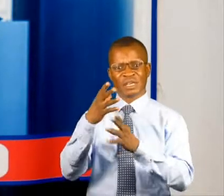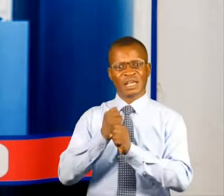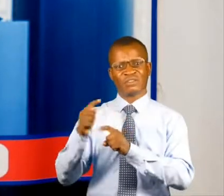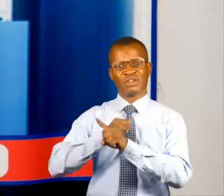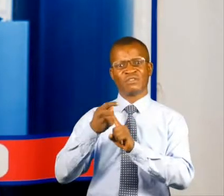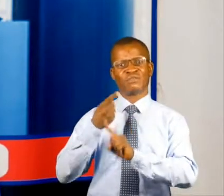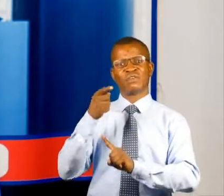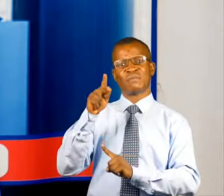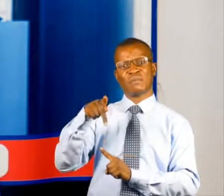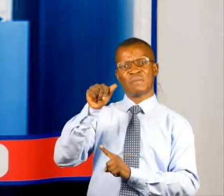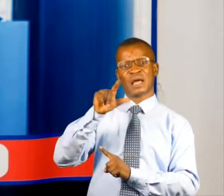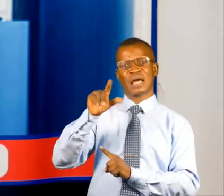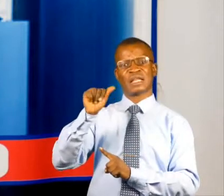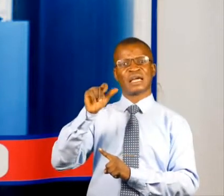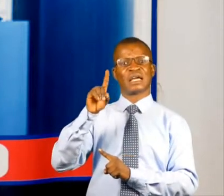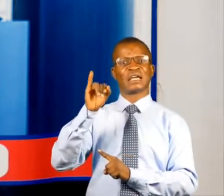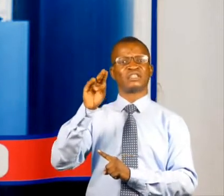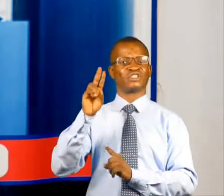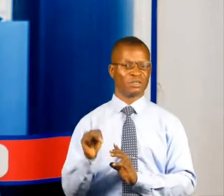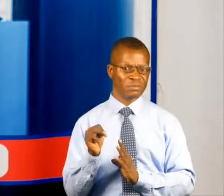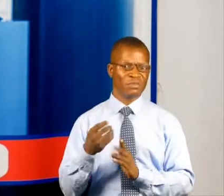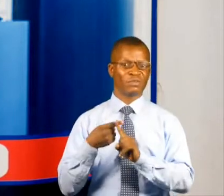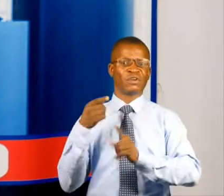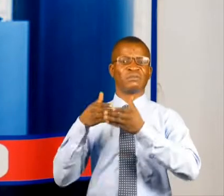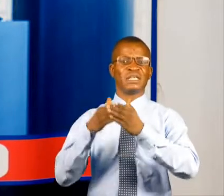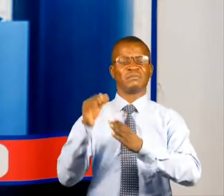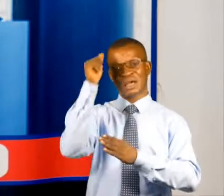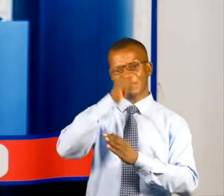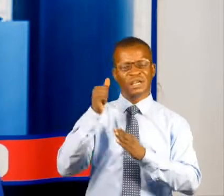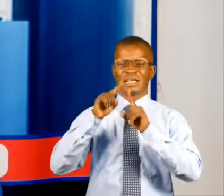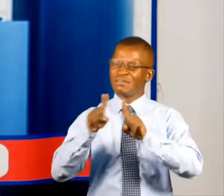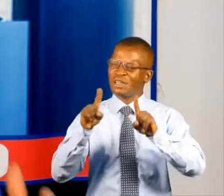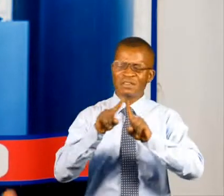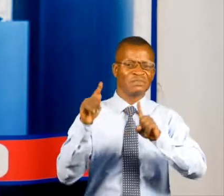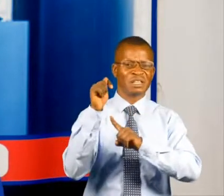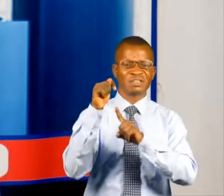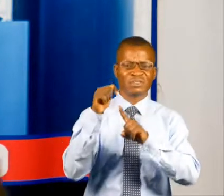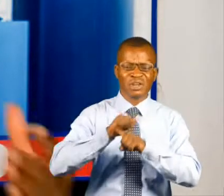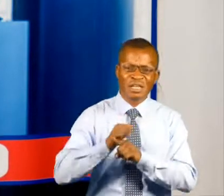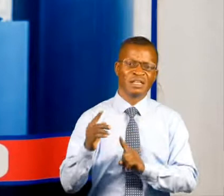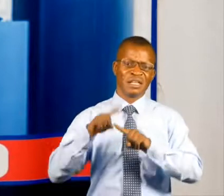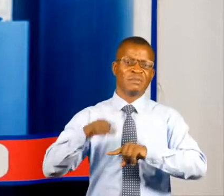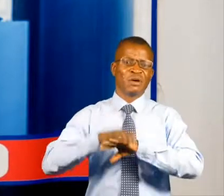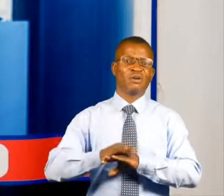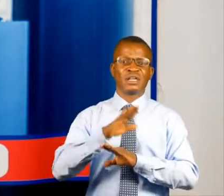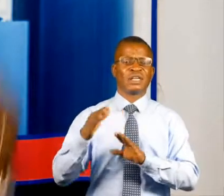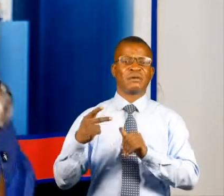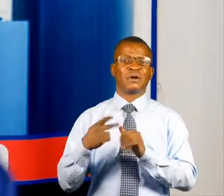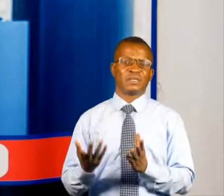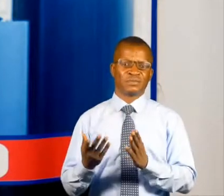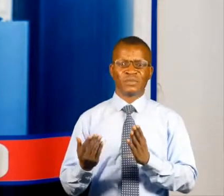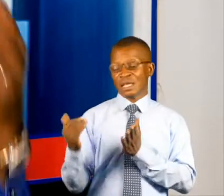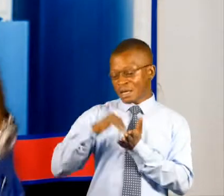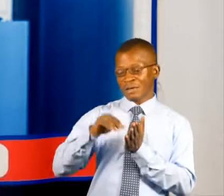we get training from Palladium. You know, we get training from Leap Africa. There are so many, depending on what they want to do.